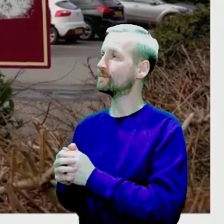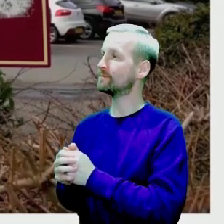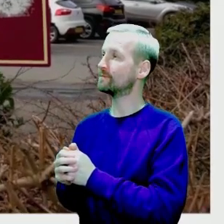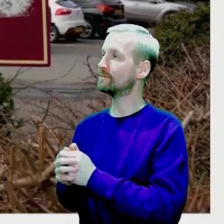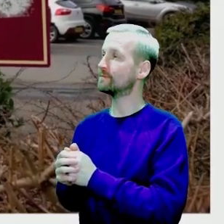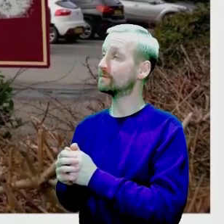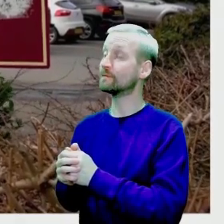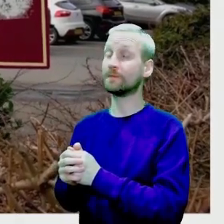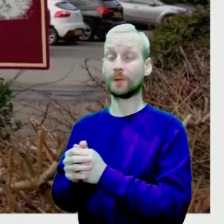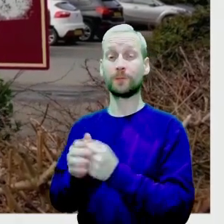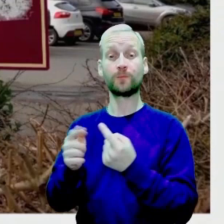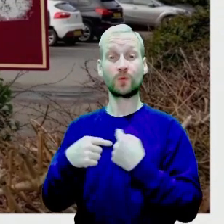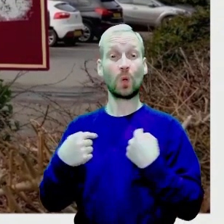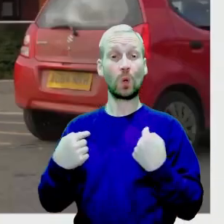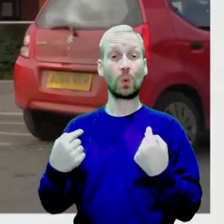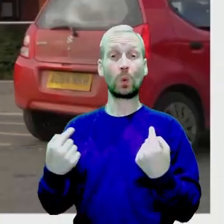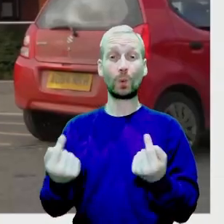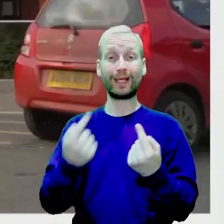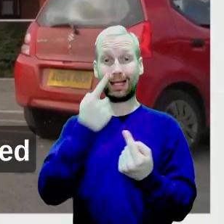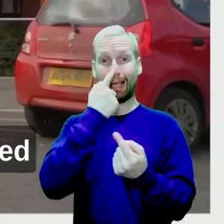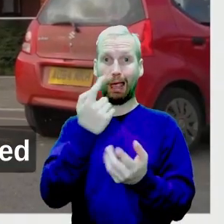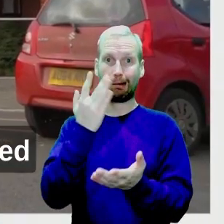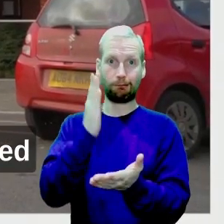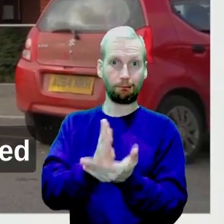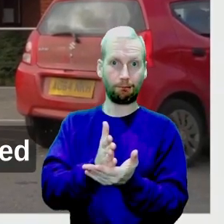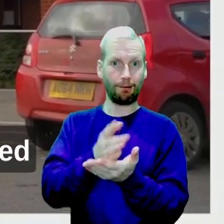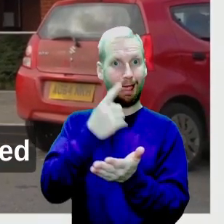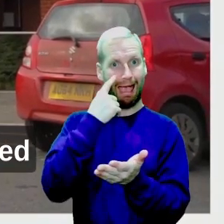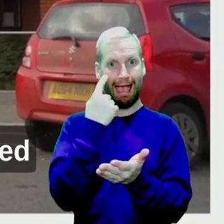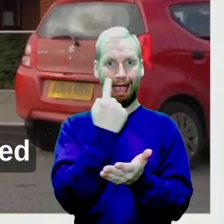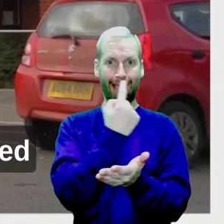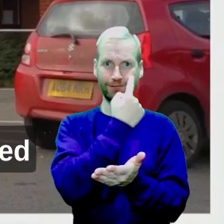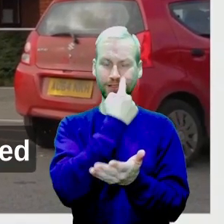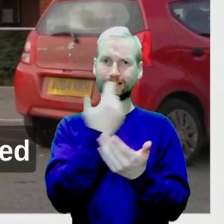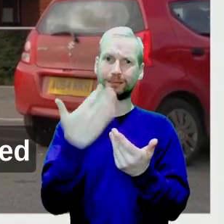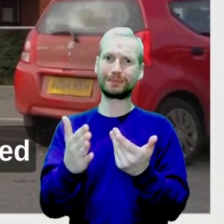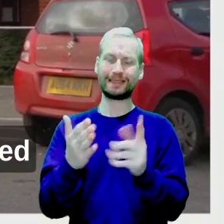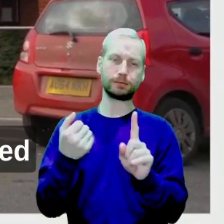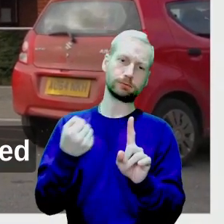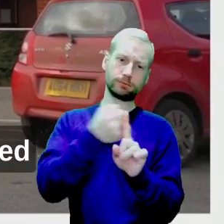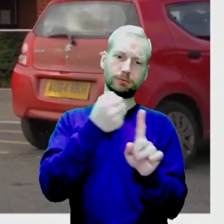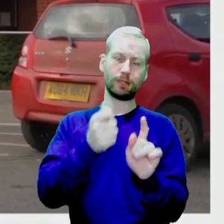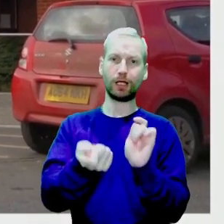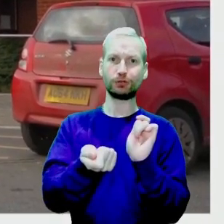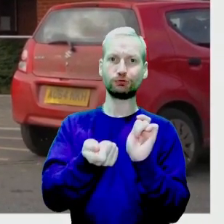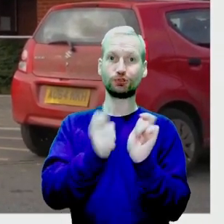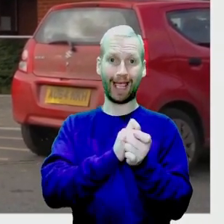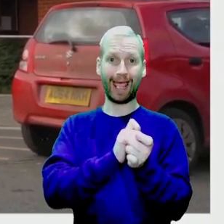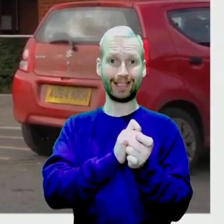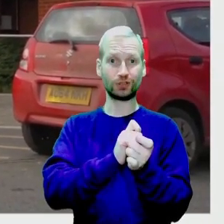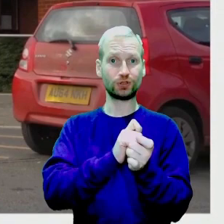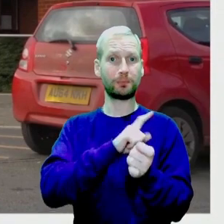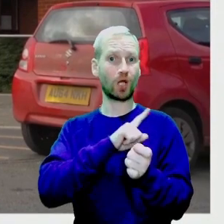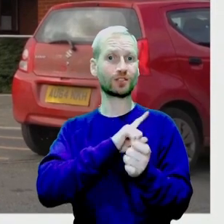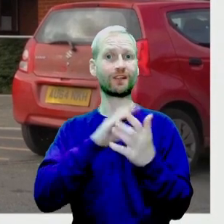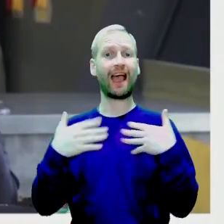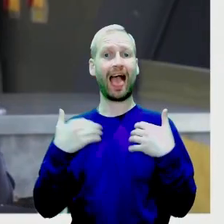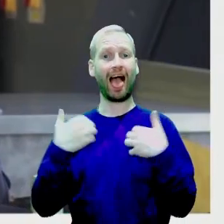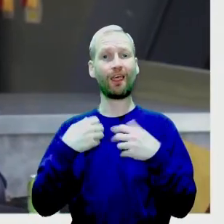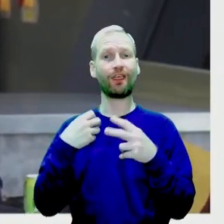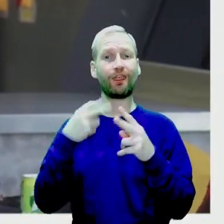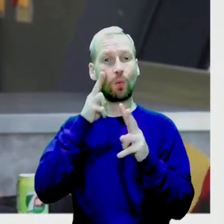Yeah, and we are able to actually evidence that we have made changes, or changes have happened as a result of Healthwatch